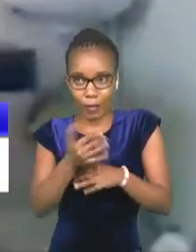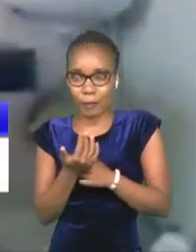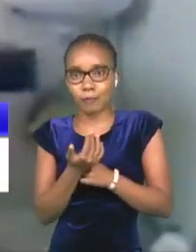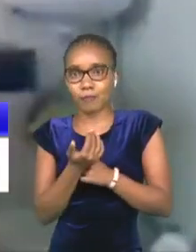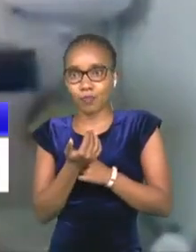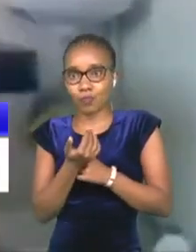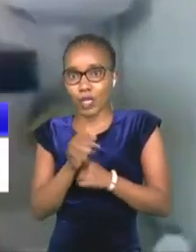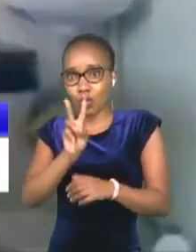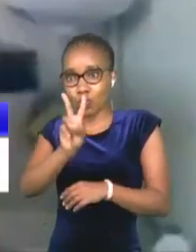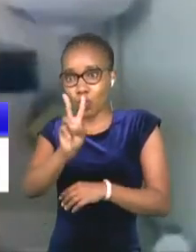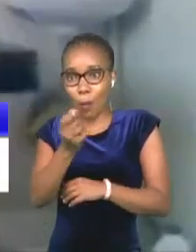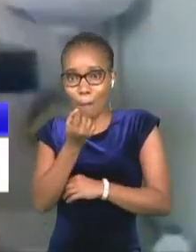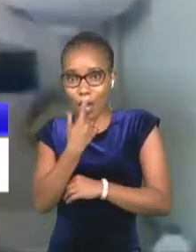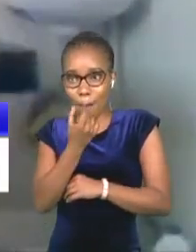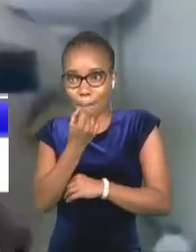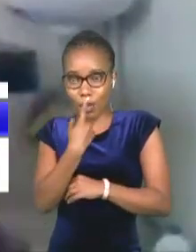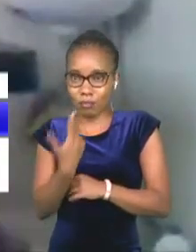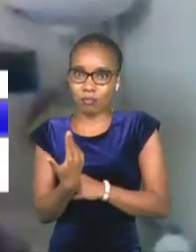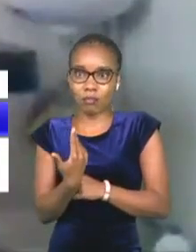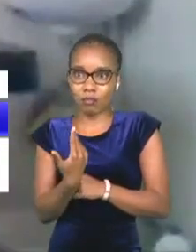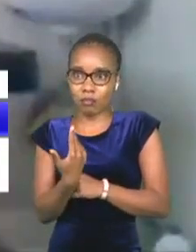two drugs put in one